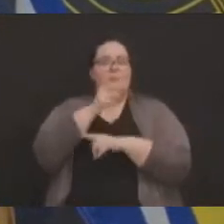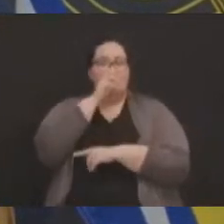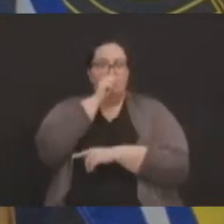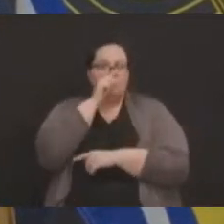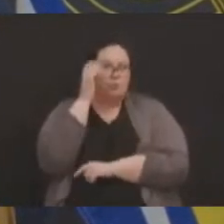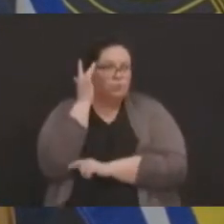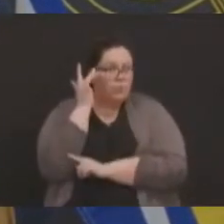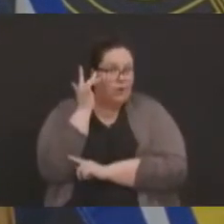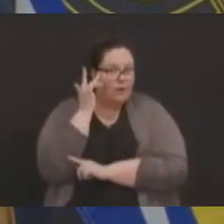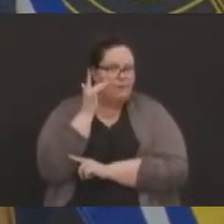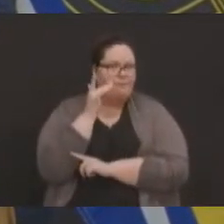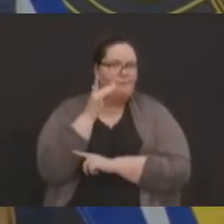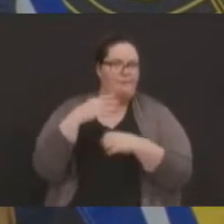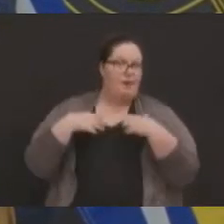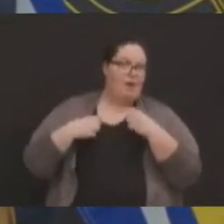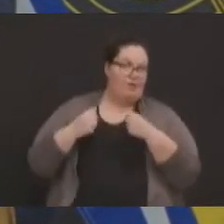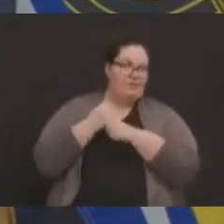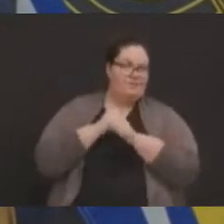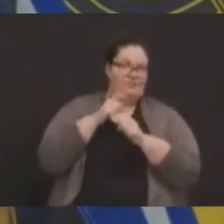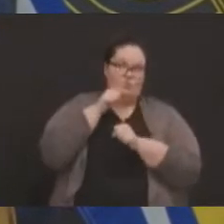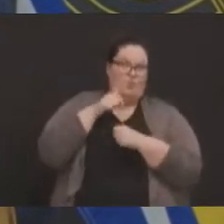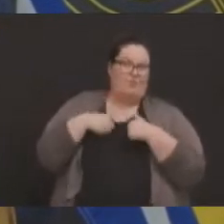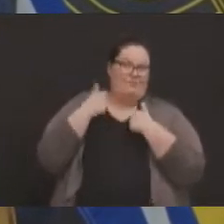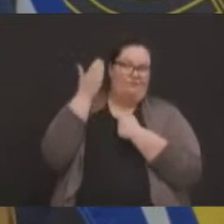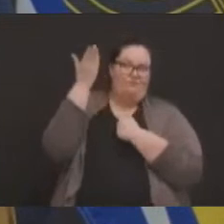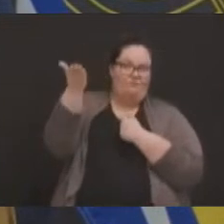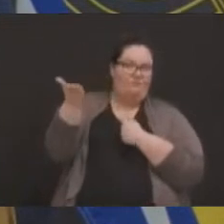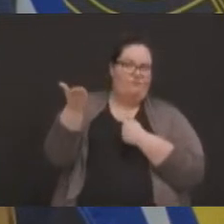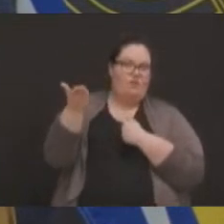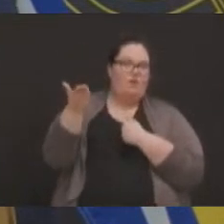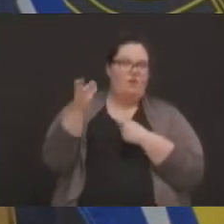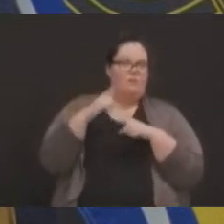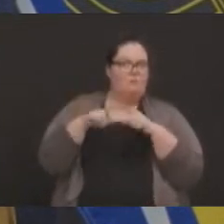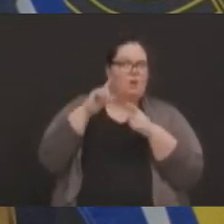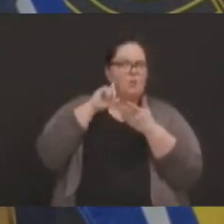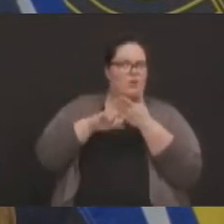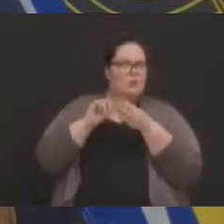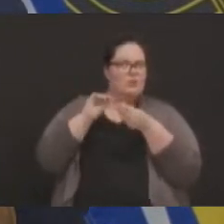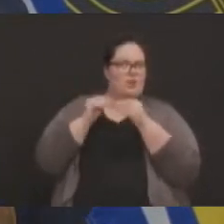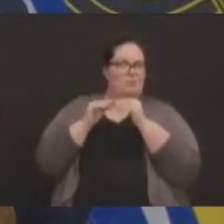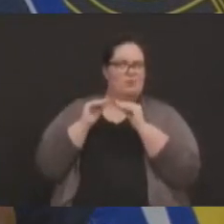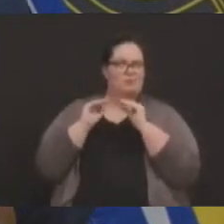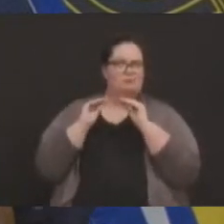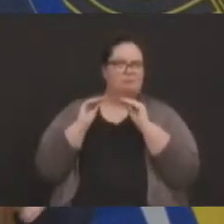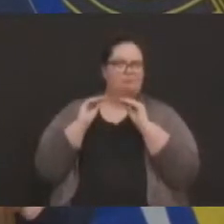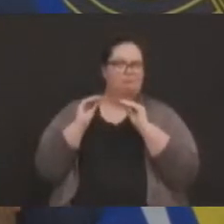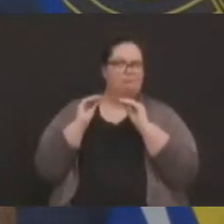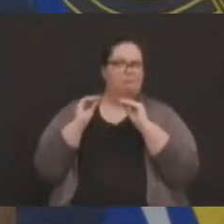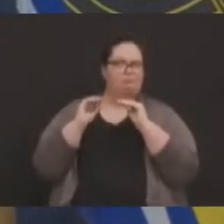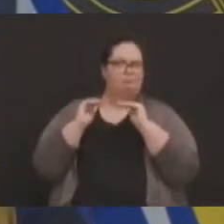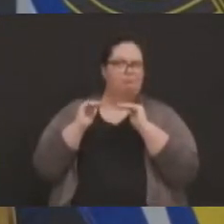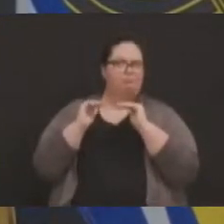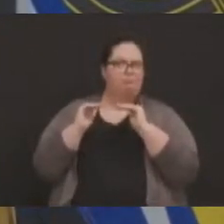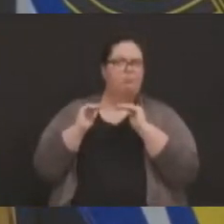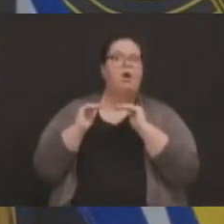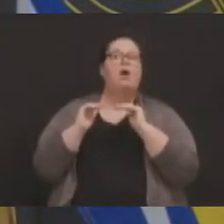move all 3 to yellow once public health recommends we do so, hopefully later this week.